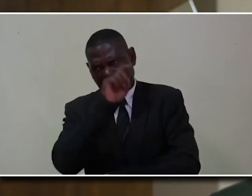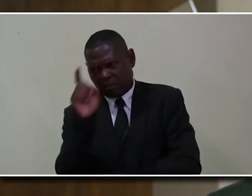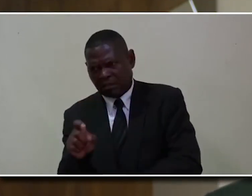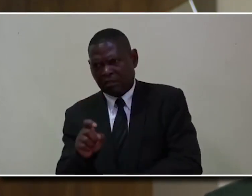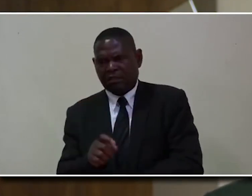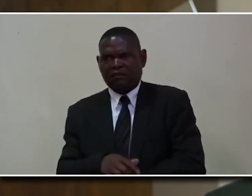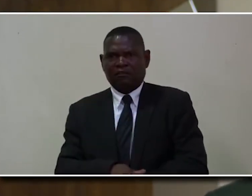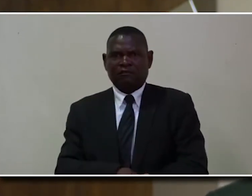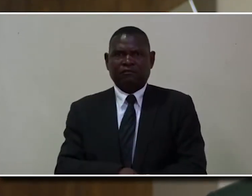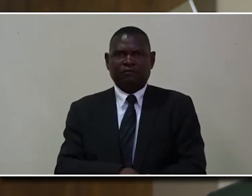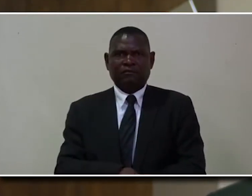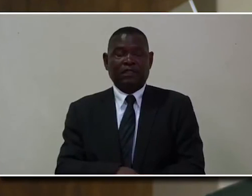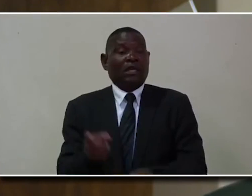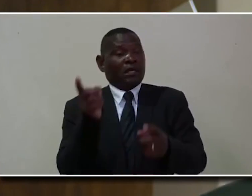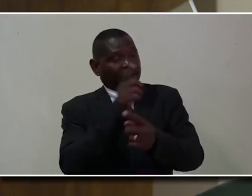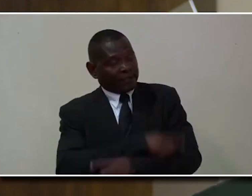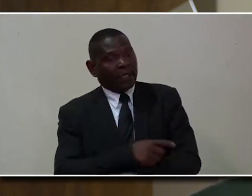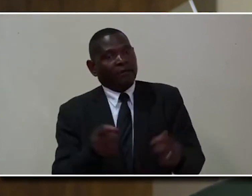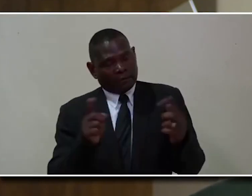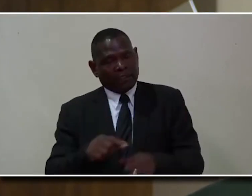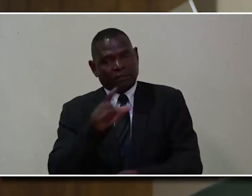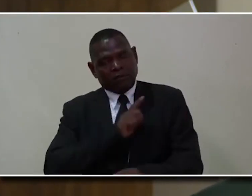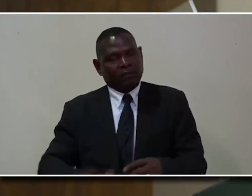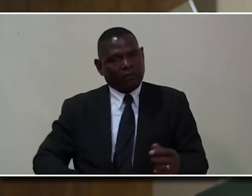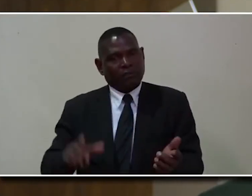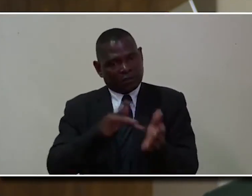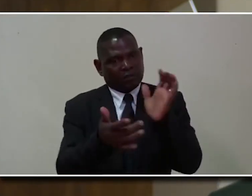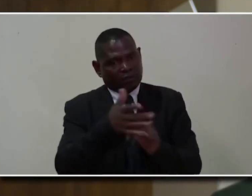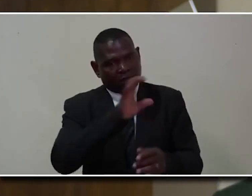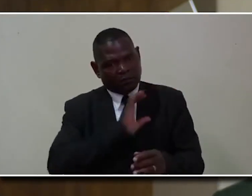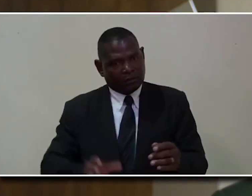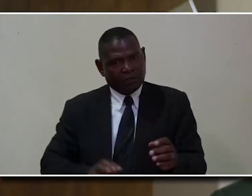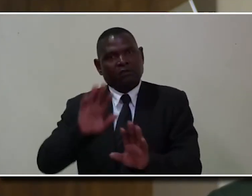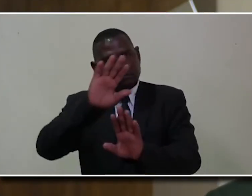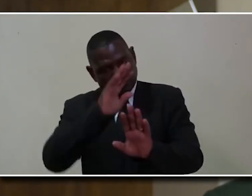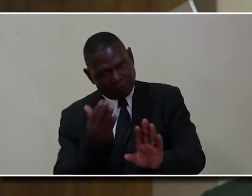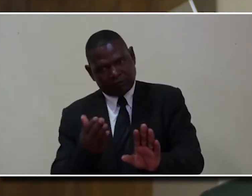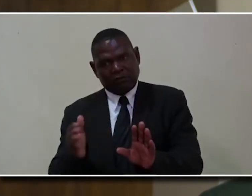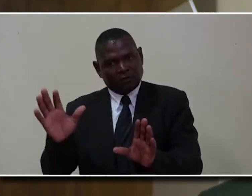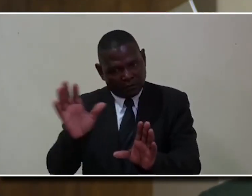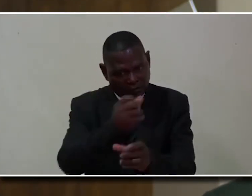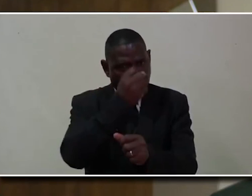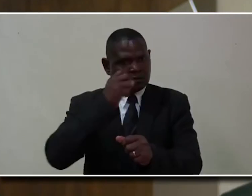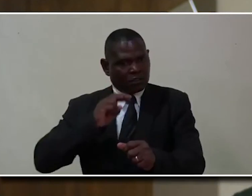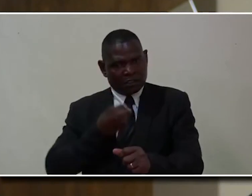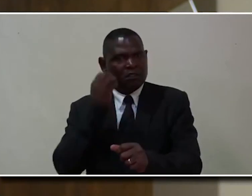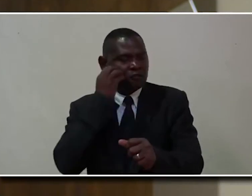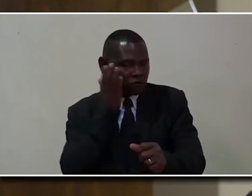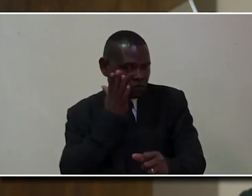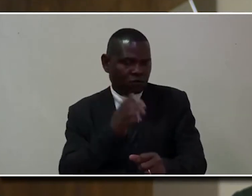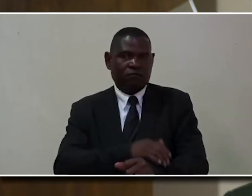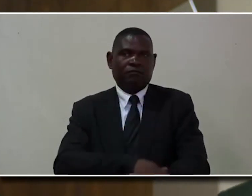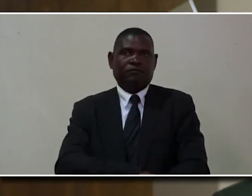It's a day when our Lord Jesus Christ will return to take us home. Ndilo siku limene ambuye wathu Yesu Kristu azabwera